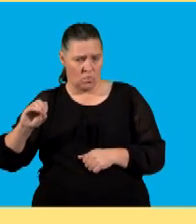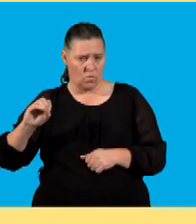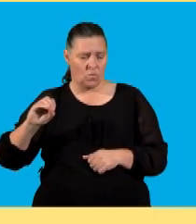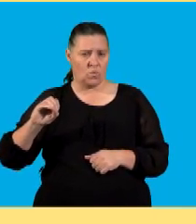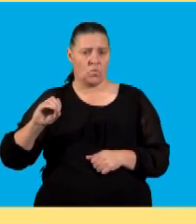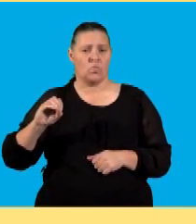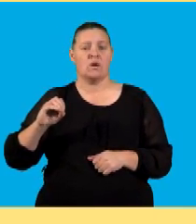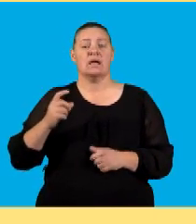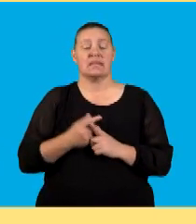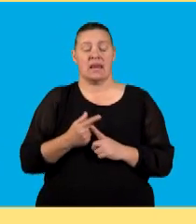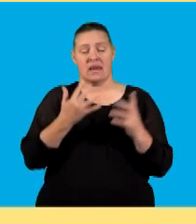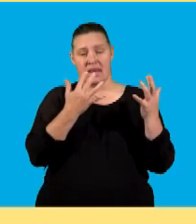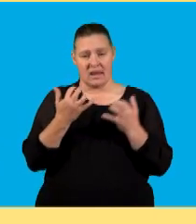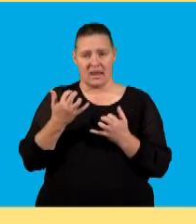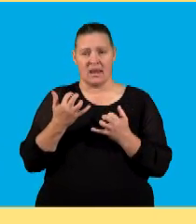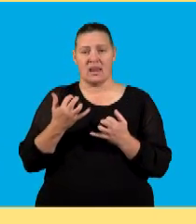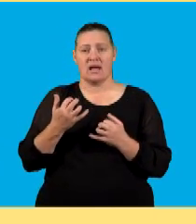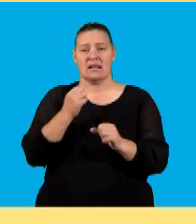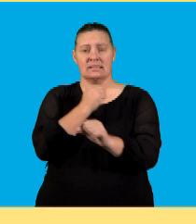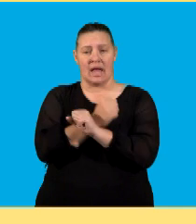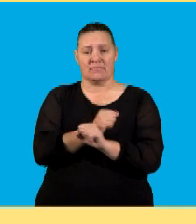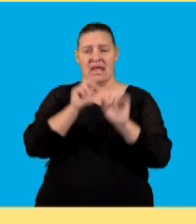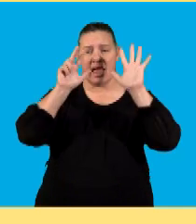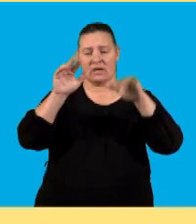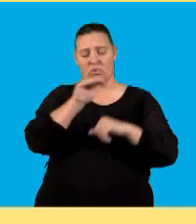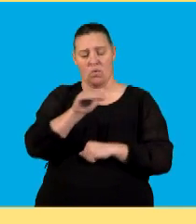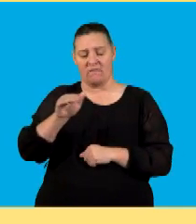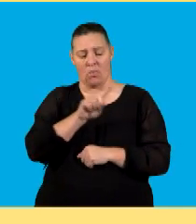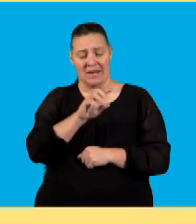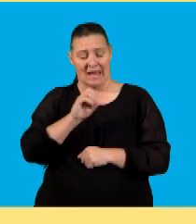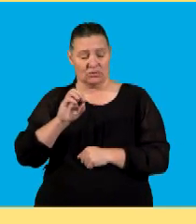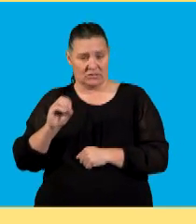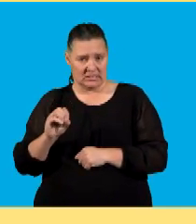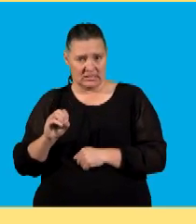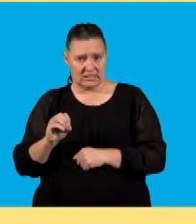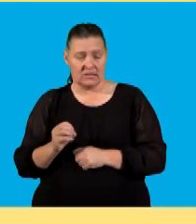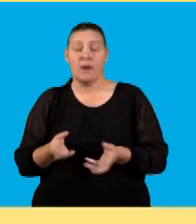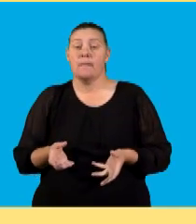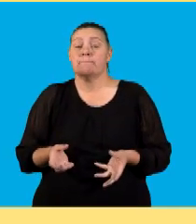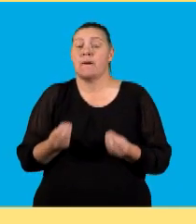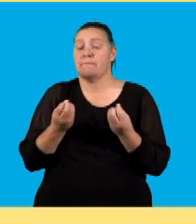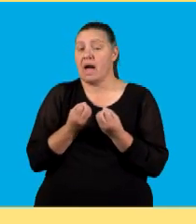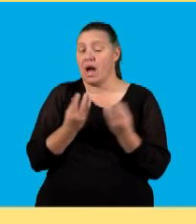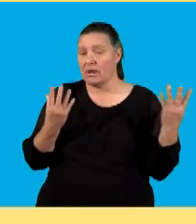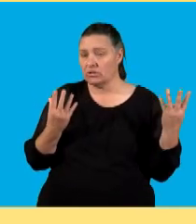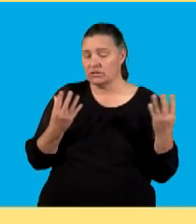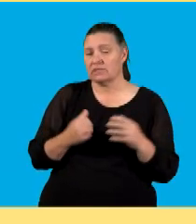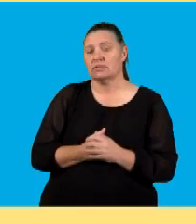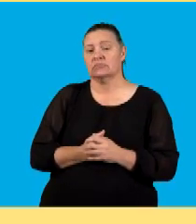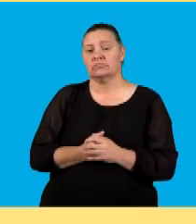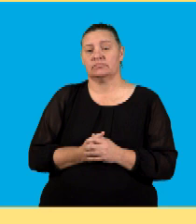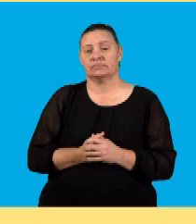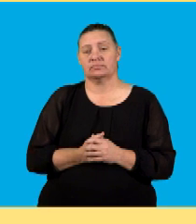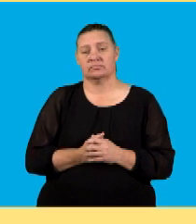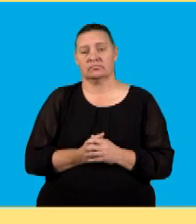16,550. I would then calculate 8% of that. That is going to give me, please punch that in